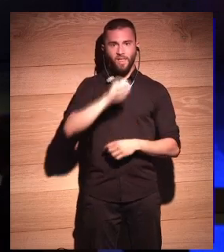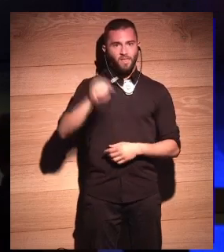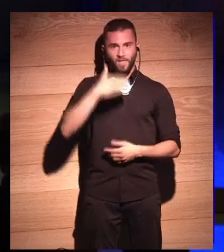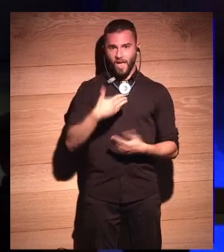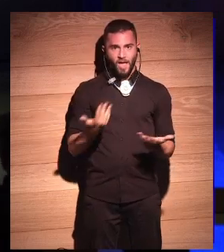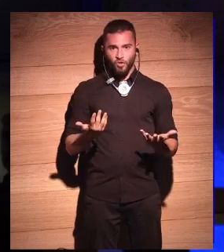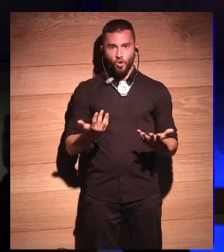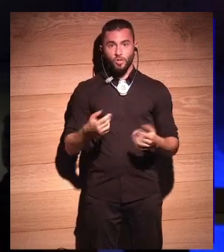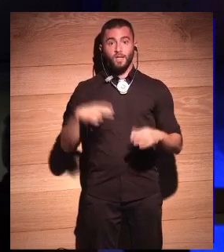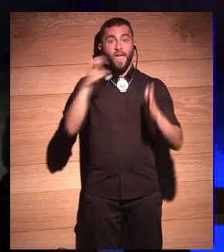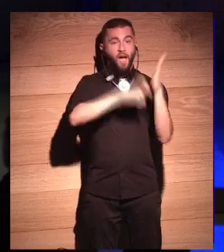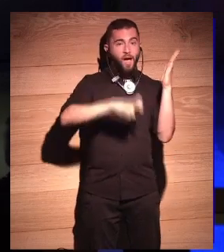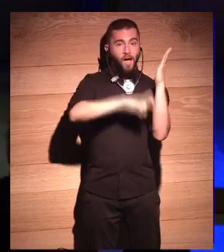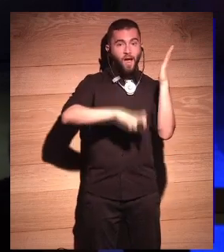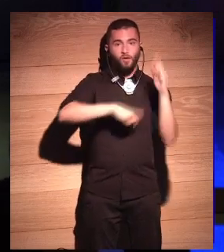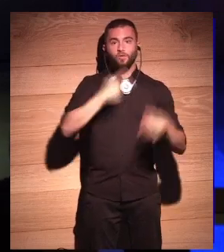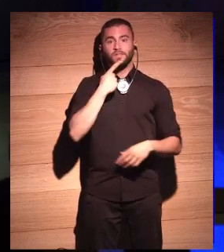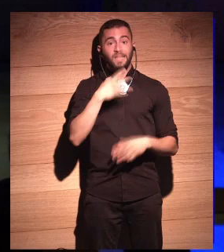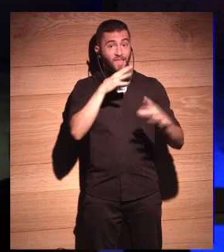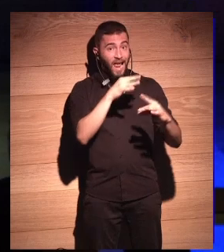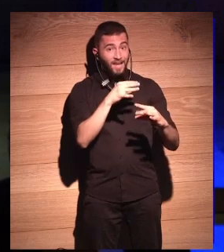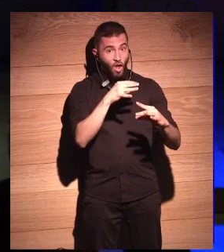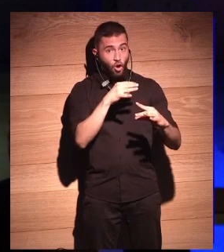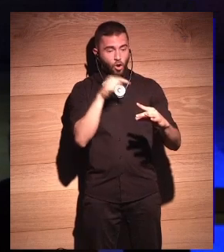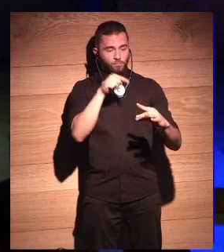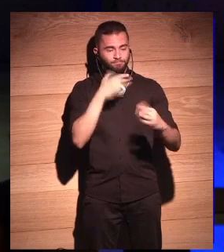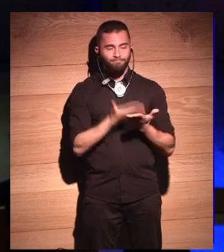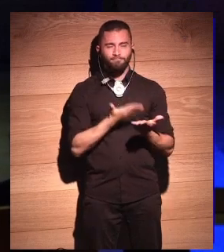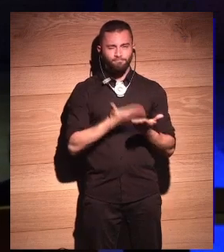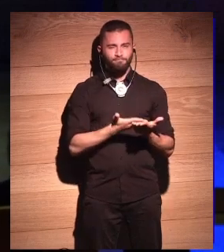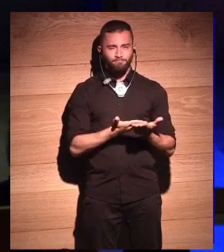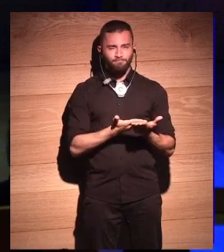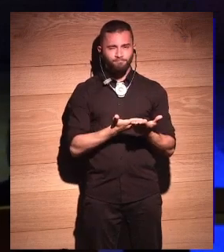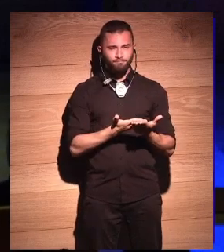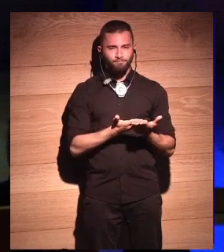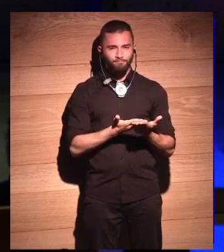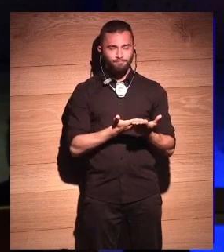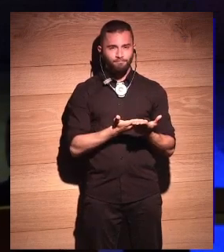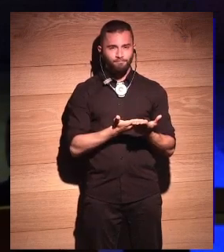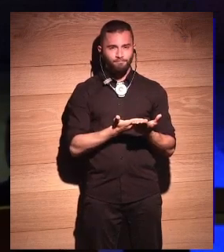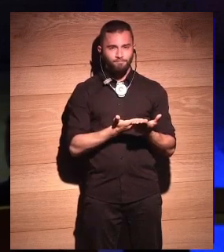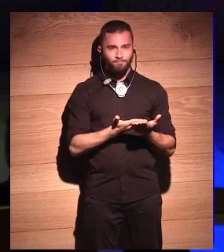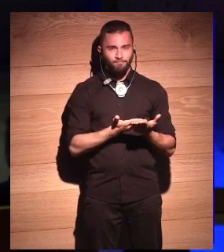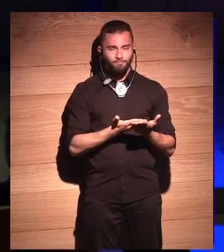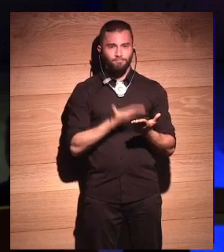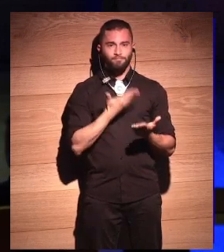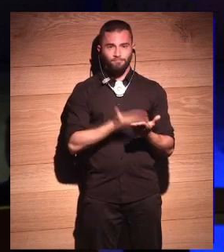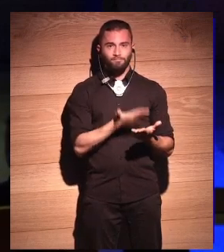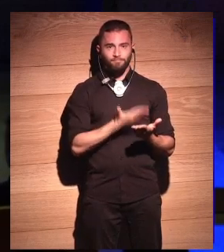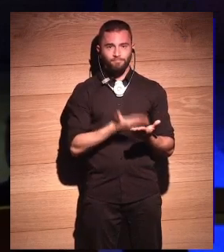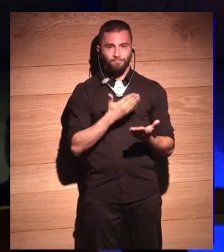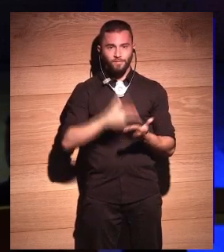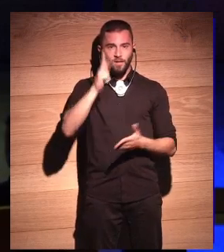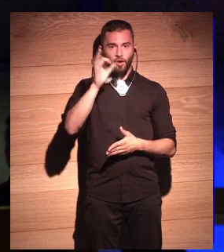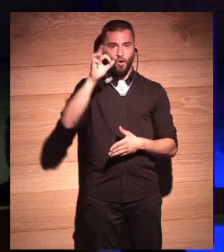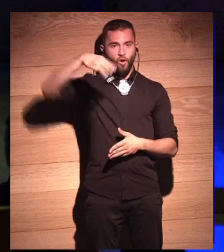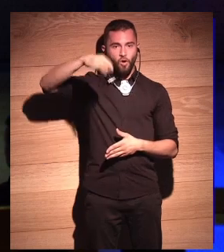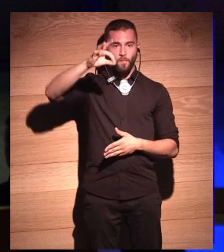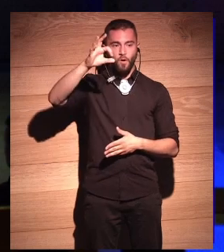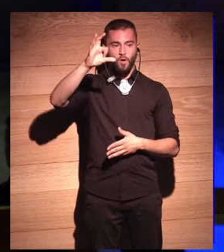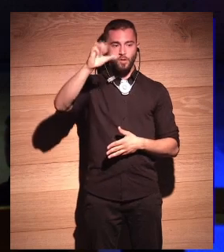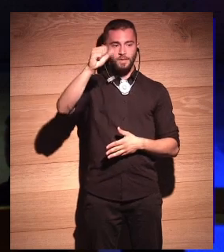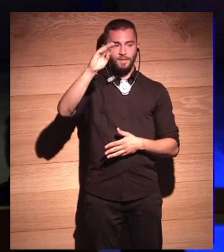archaeologists, this flute is sort of proof why we, as Homo sapiens, survived here in Europe,